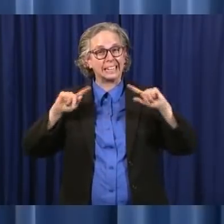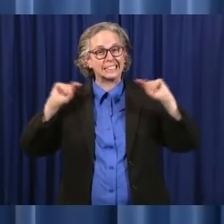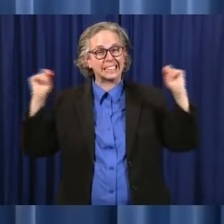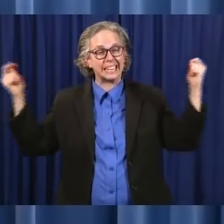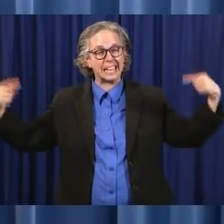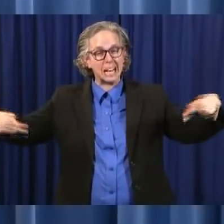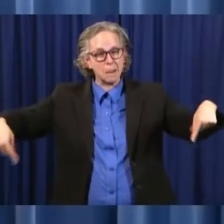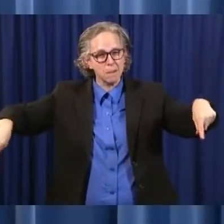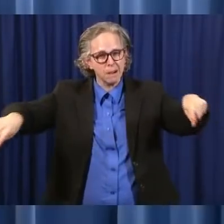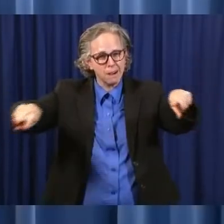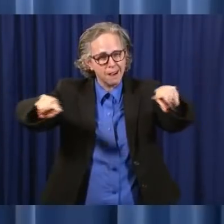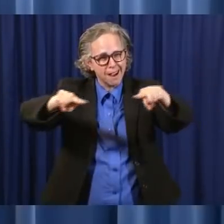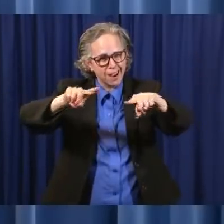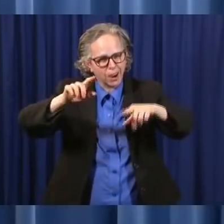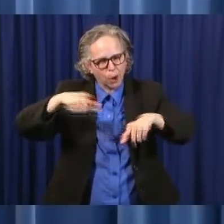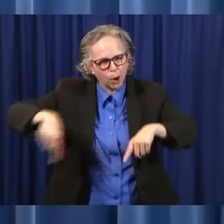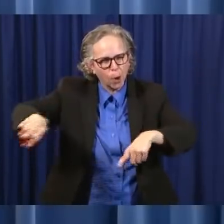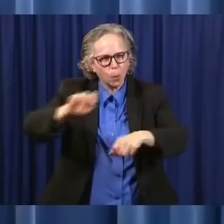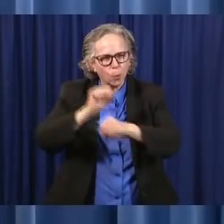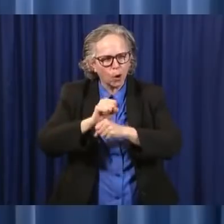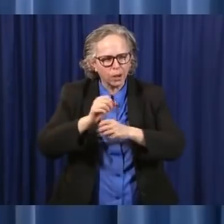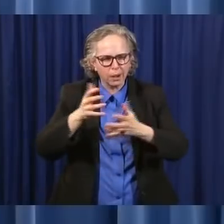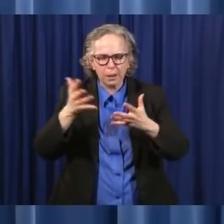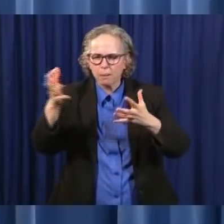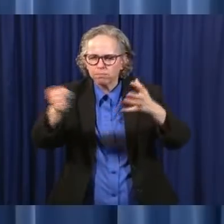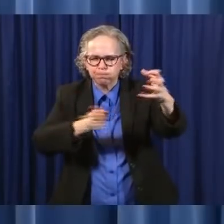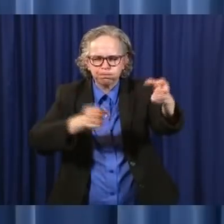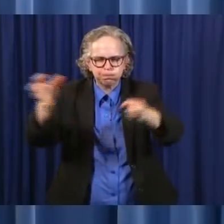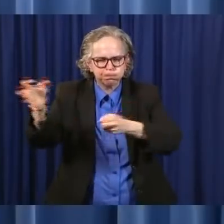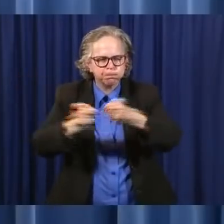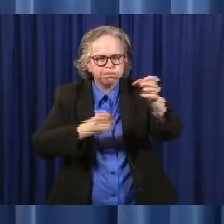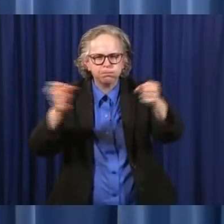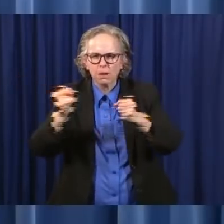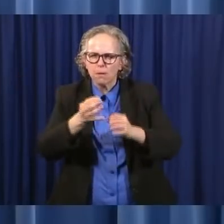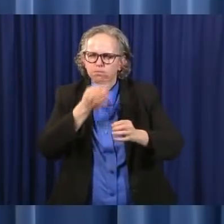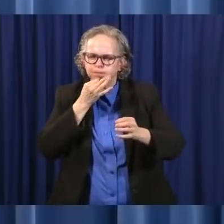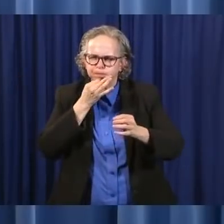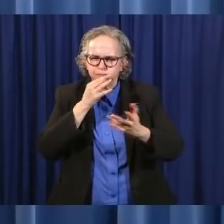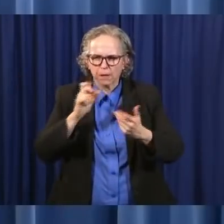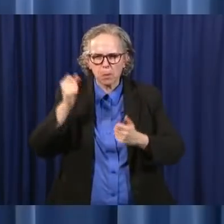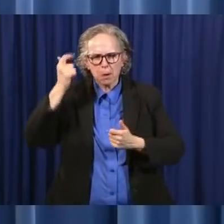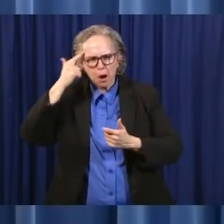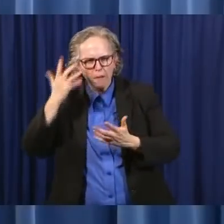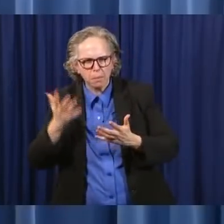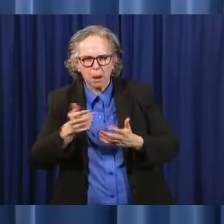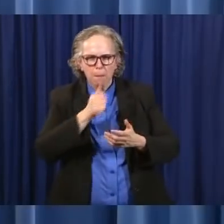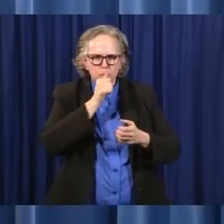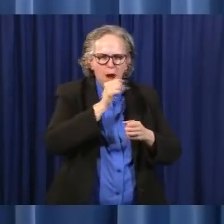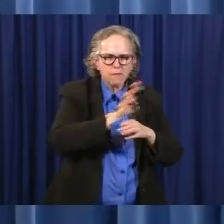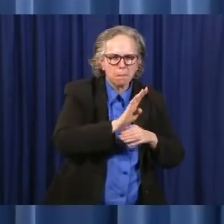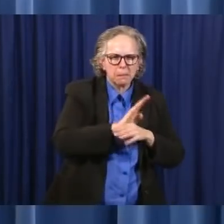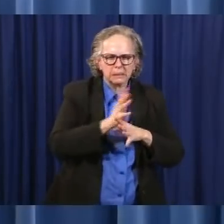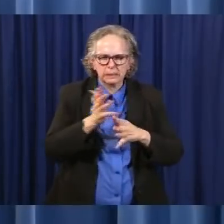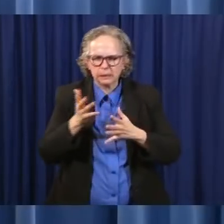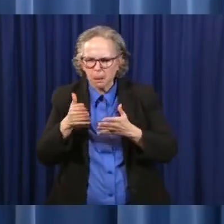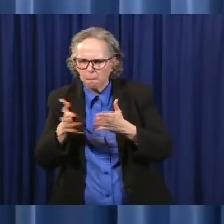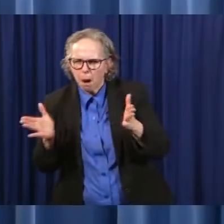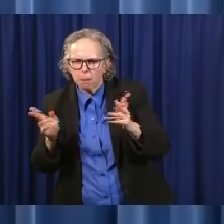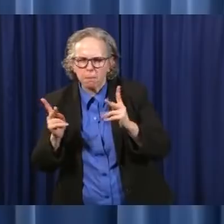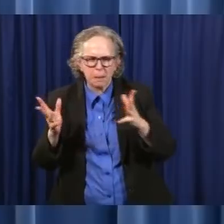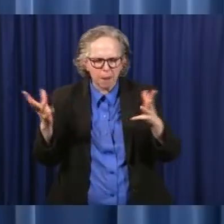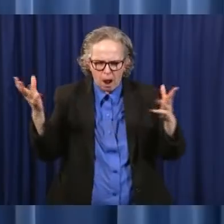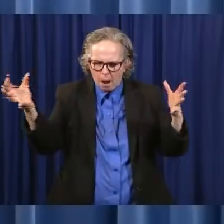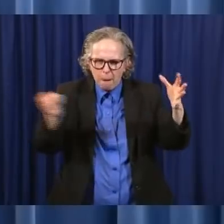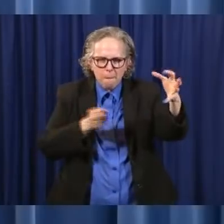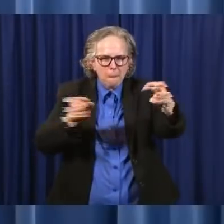former governors in. We're bringing anybody that we can get our hands on to help us work through this. And we're doing pretty well,